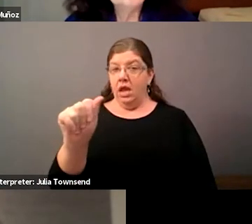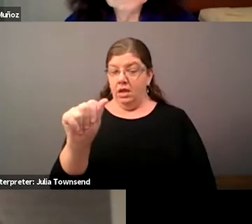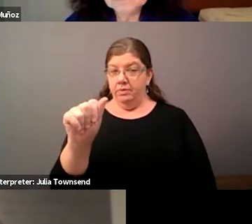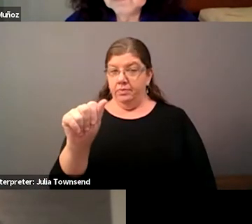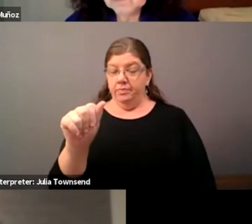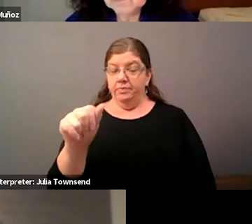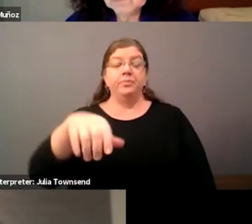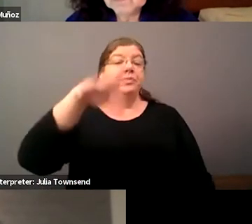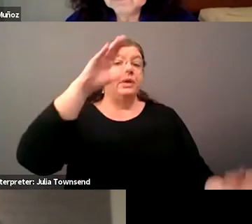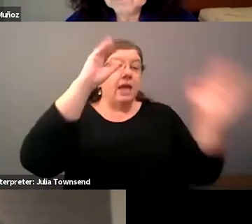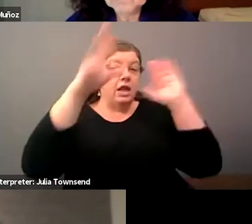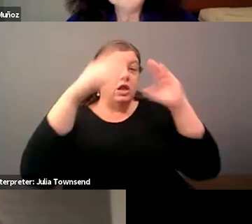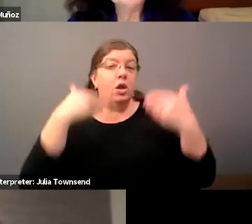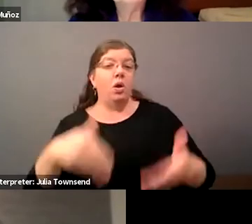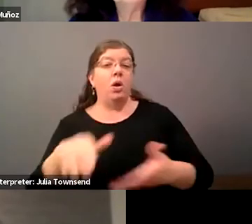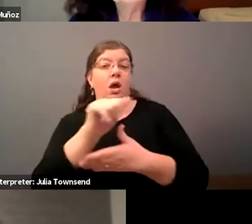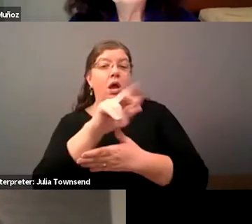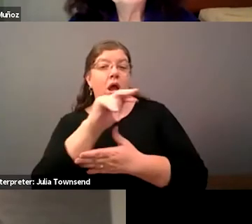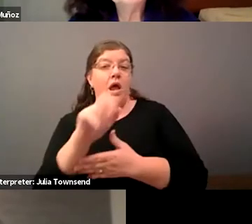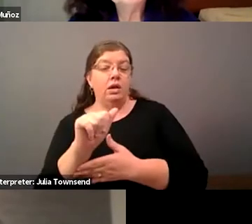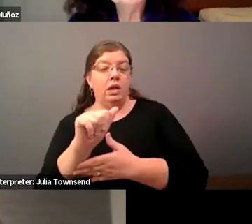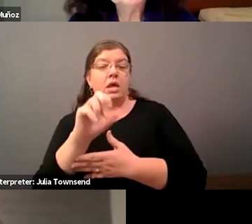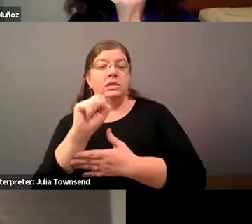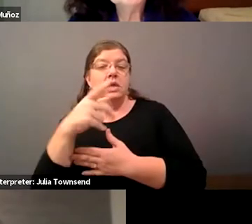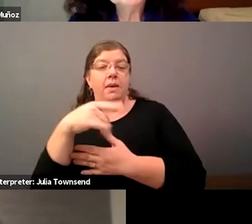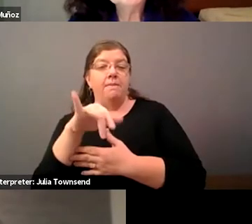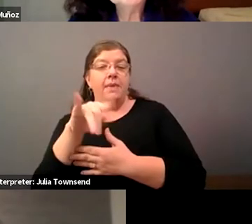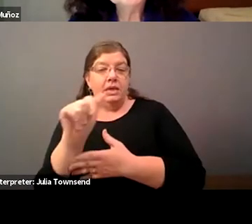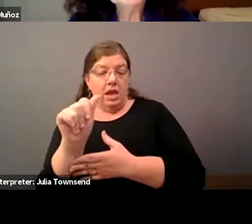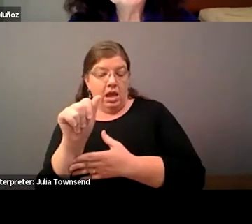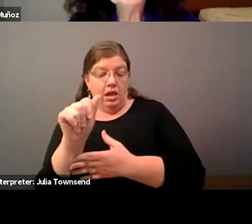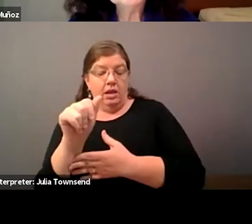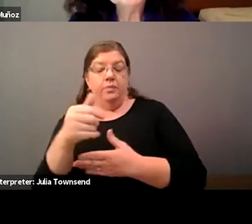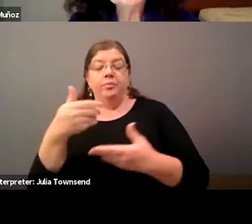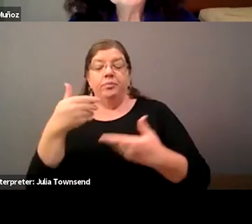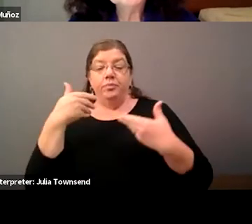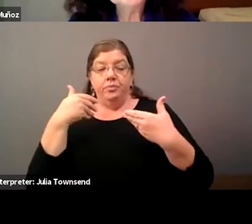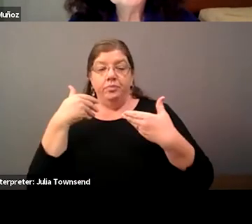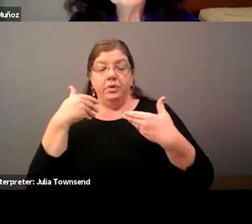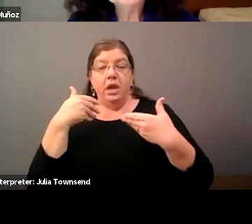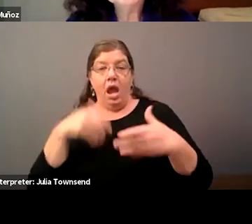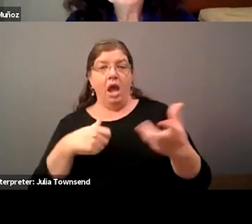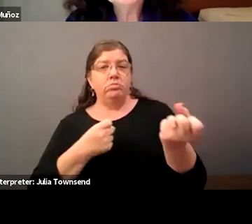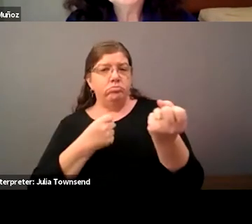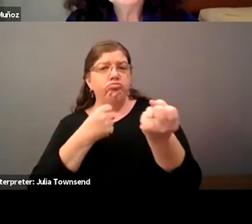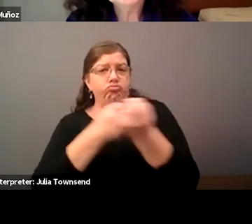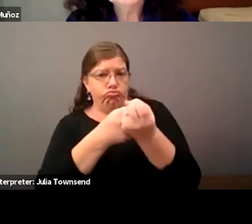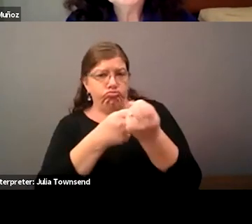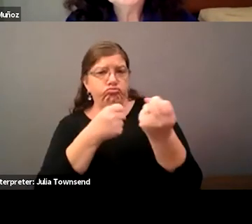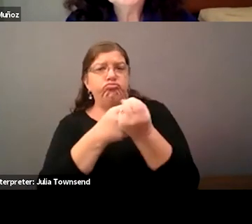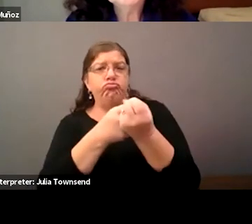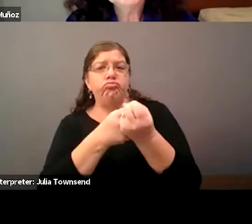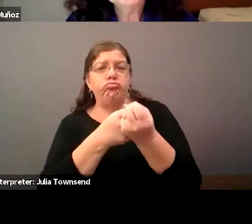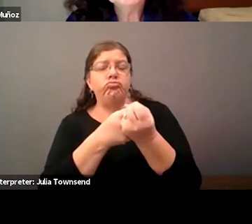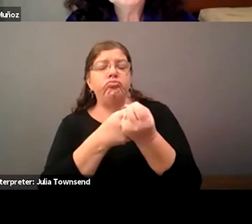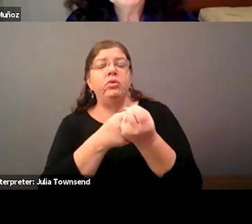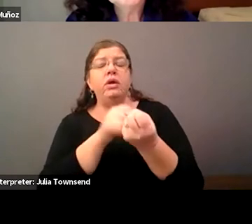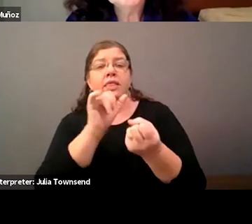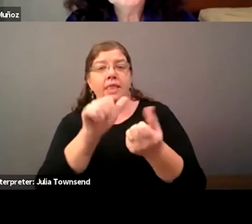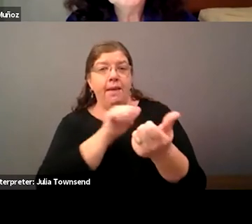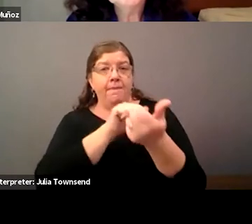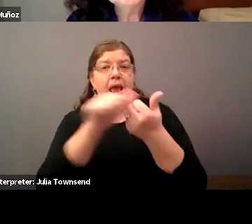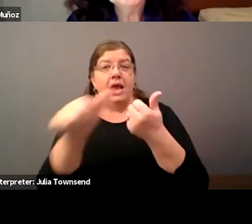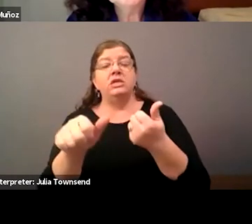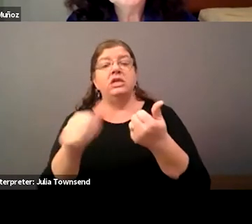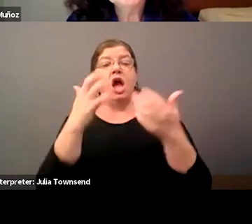hello my name is anna cepeda and i am in favor and support for the passing of